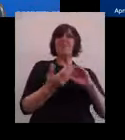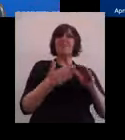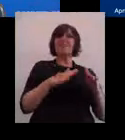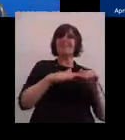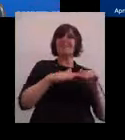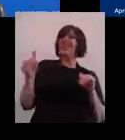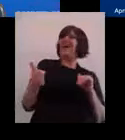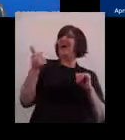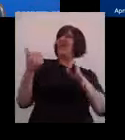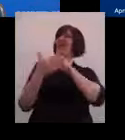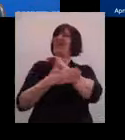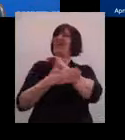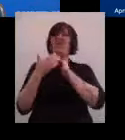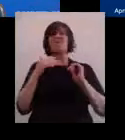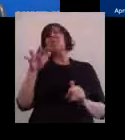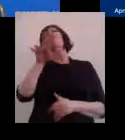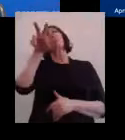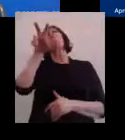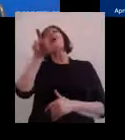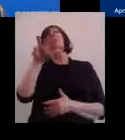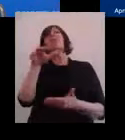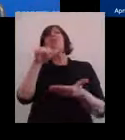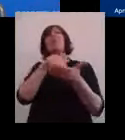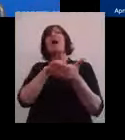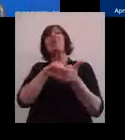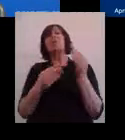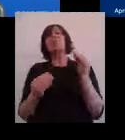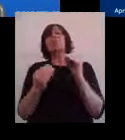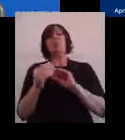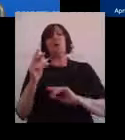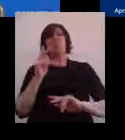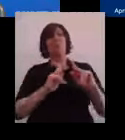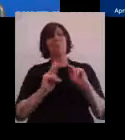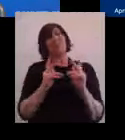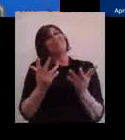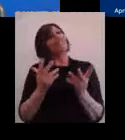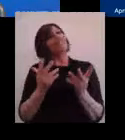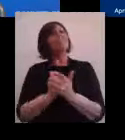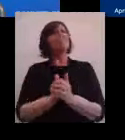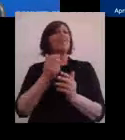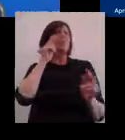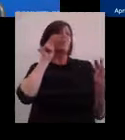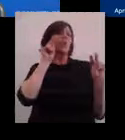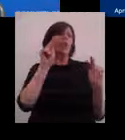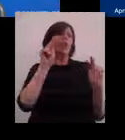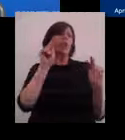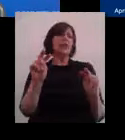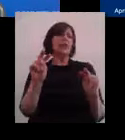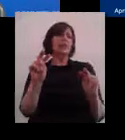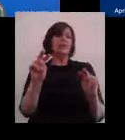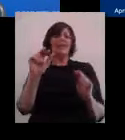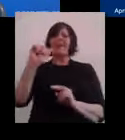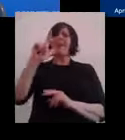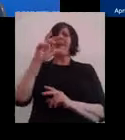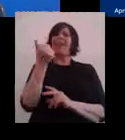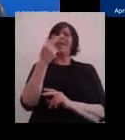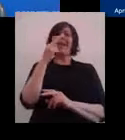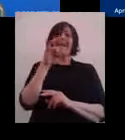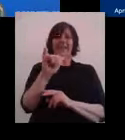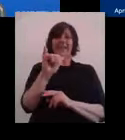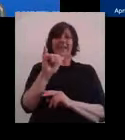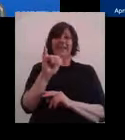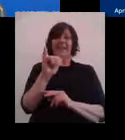average more people that live in their counties. So when we take a look at Allegheny County, where Pittsburgh is, they